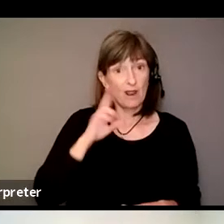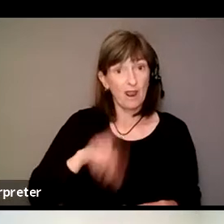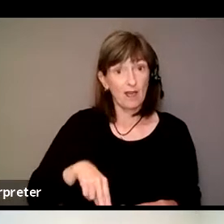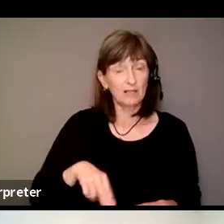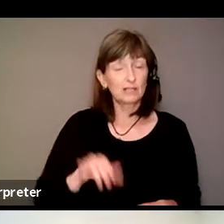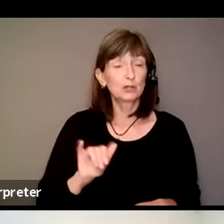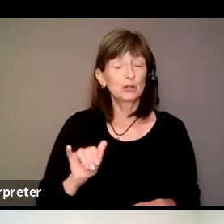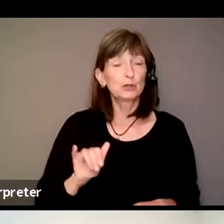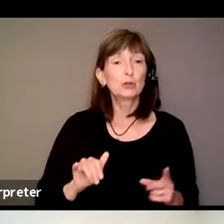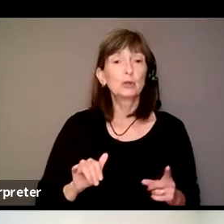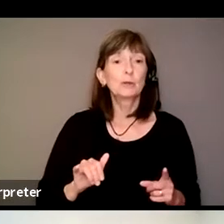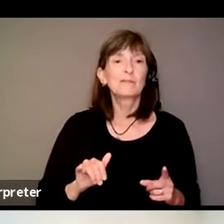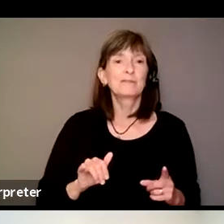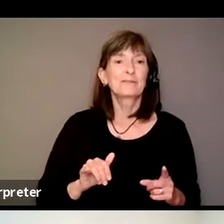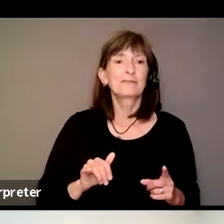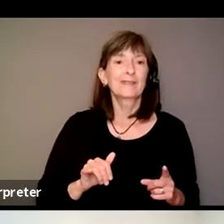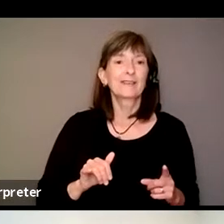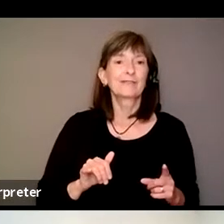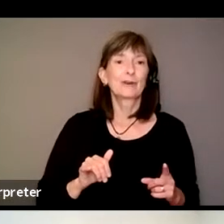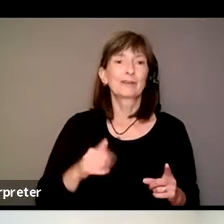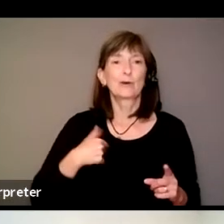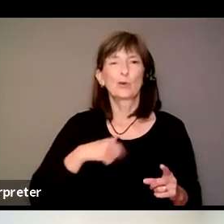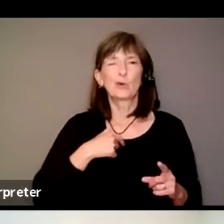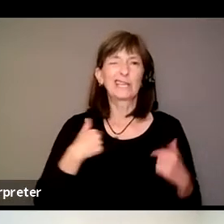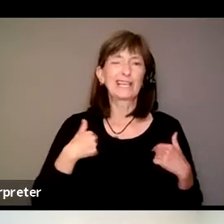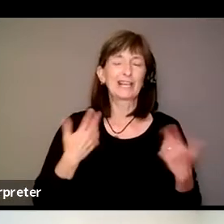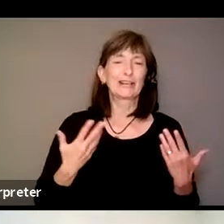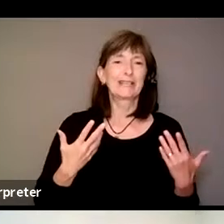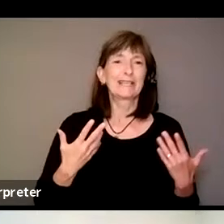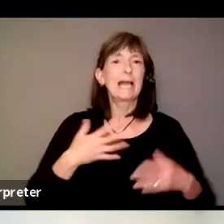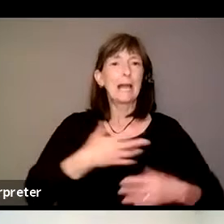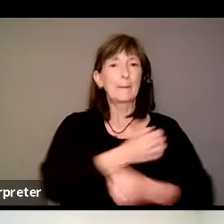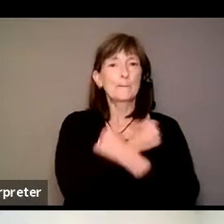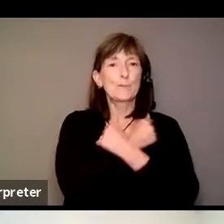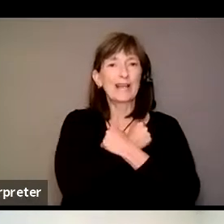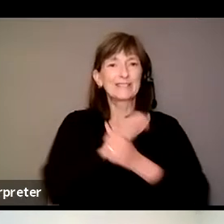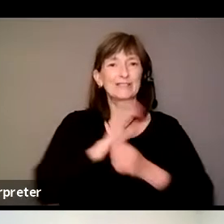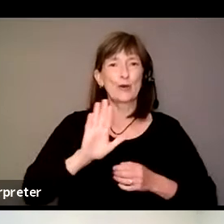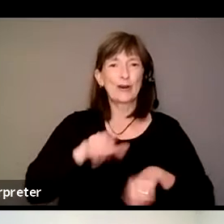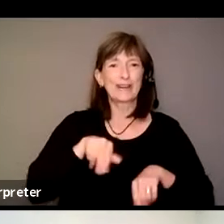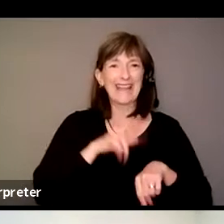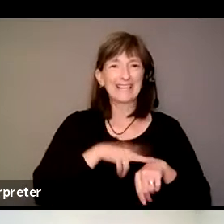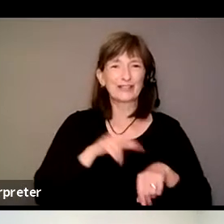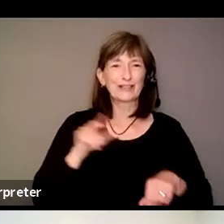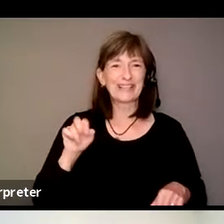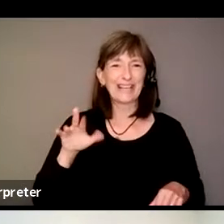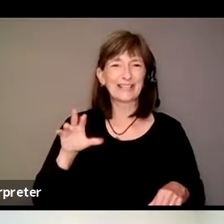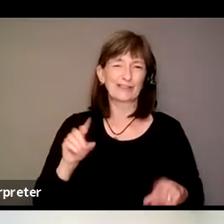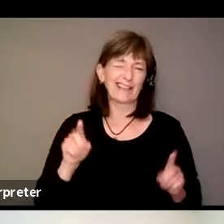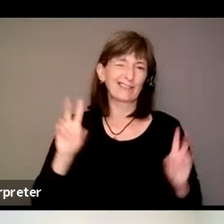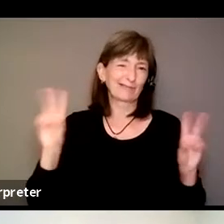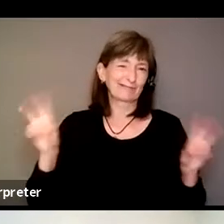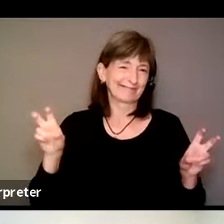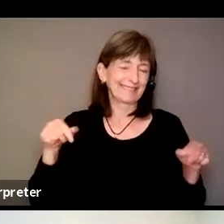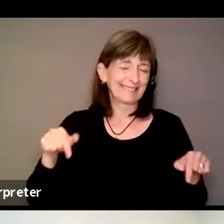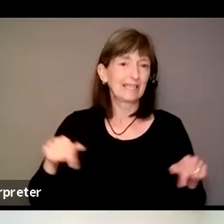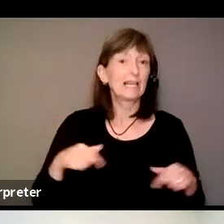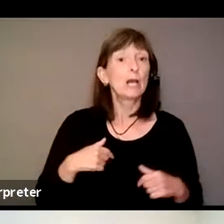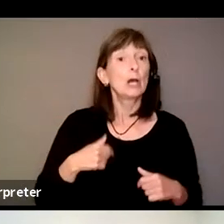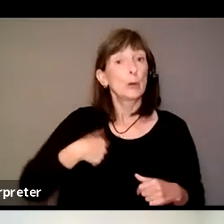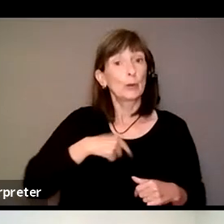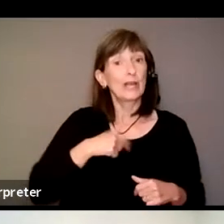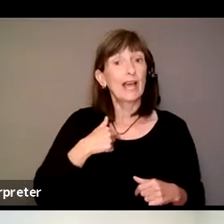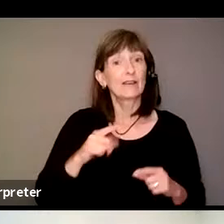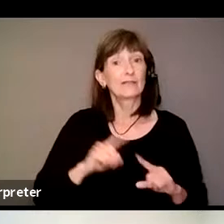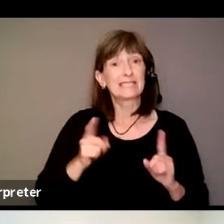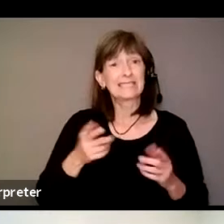embrace by nature perspective, and that's our tagline in Stephenville, by the way, that we have deep aquifers underneath our